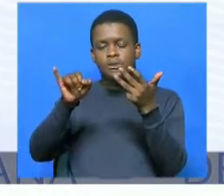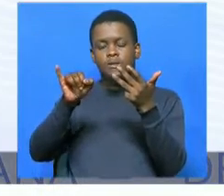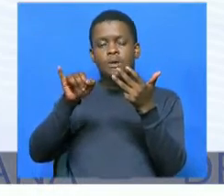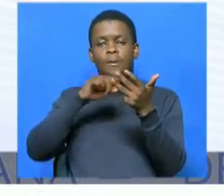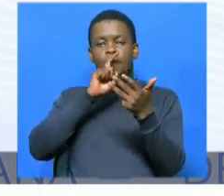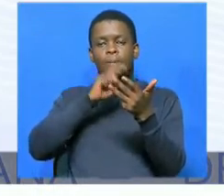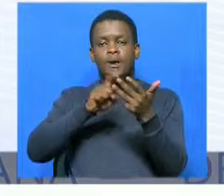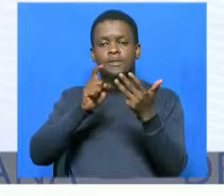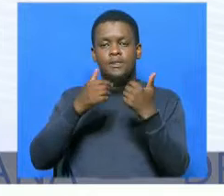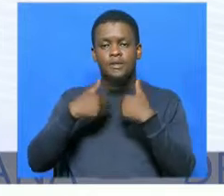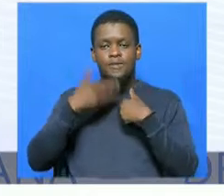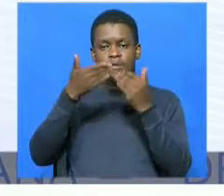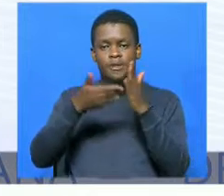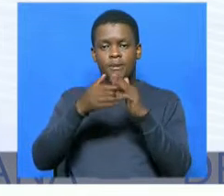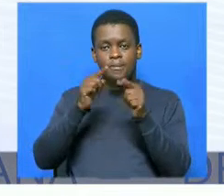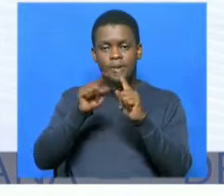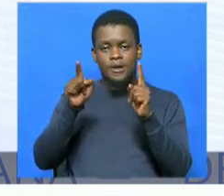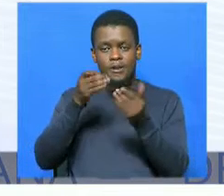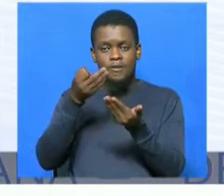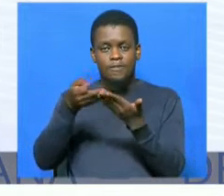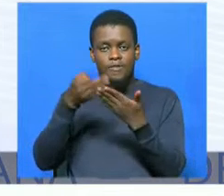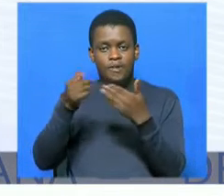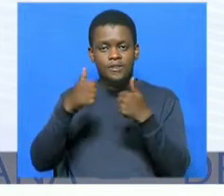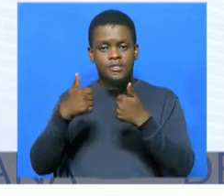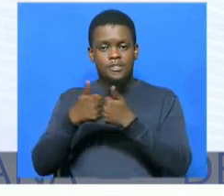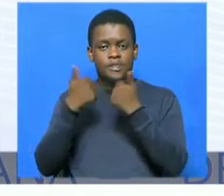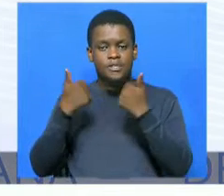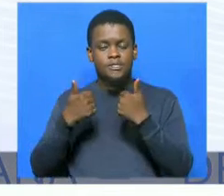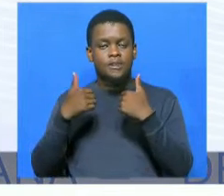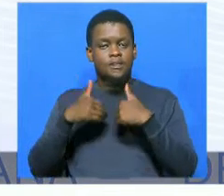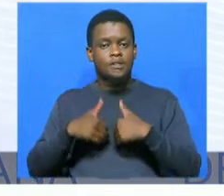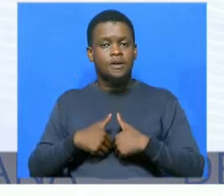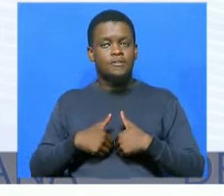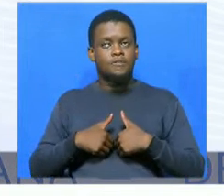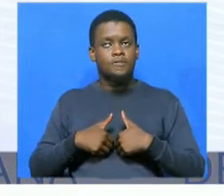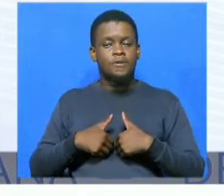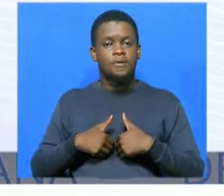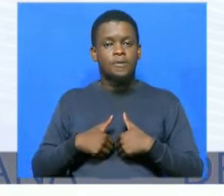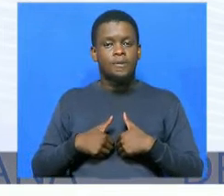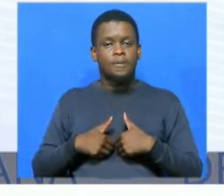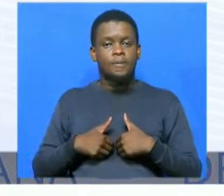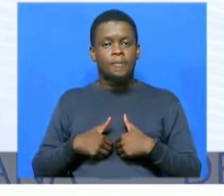saying, challenge ke mat. These are the things they already did wrong.